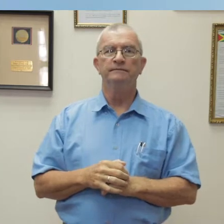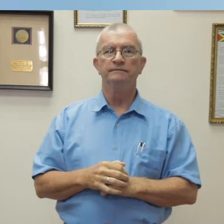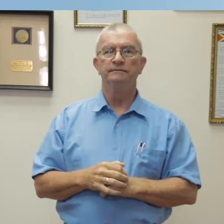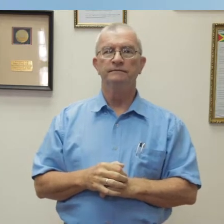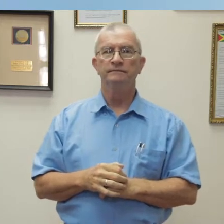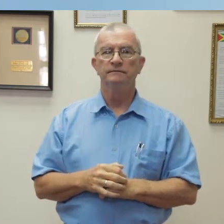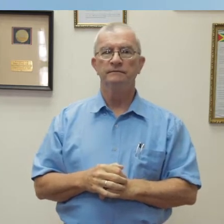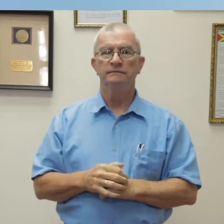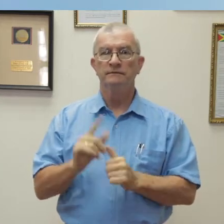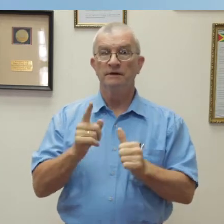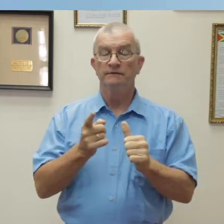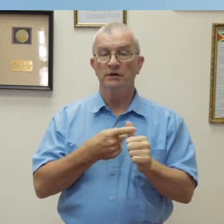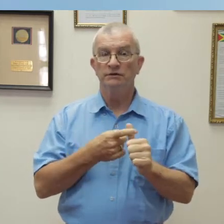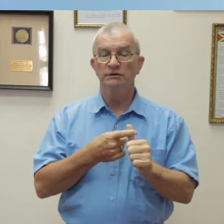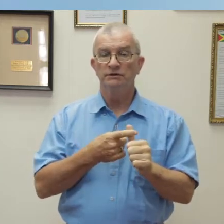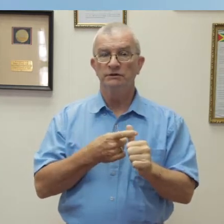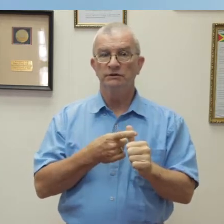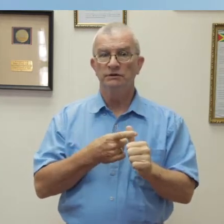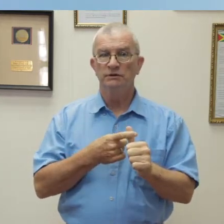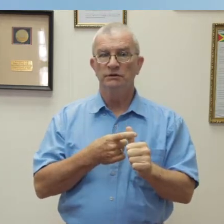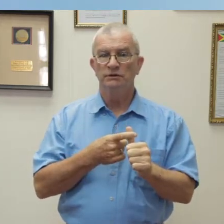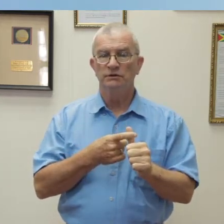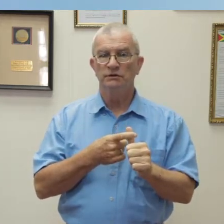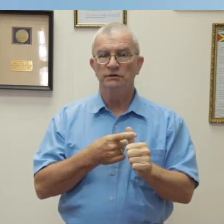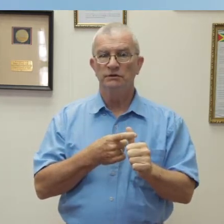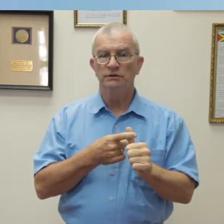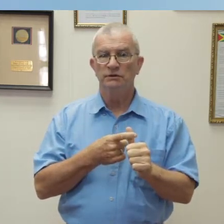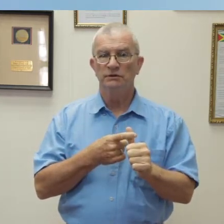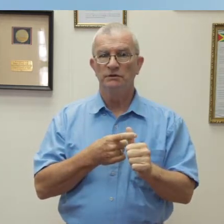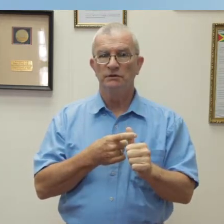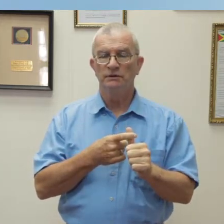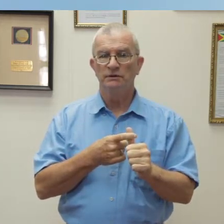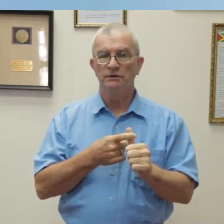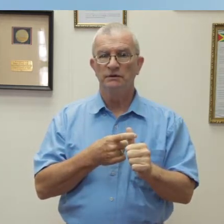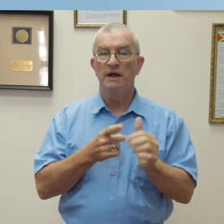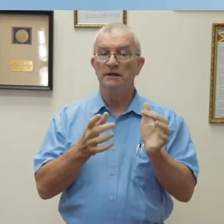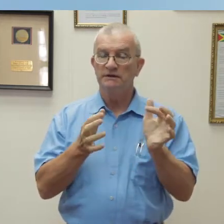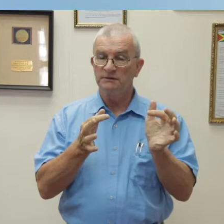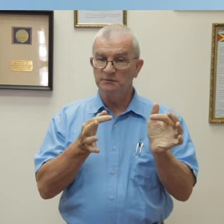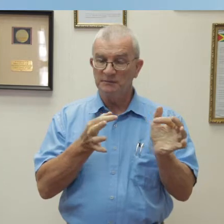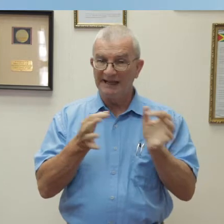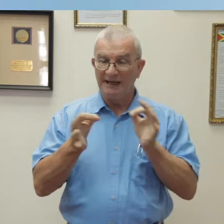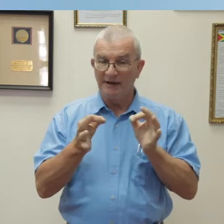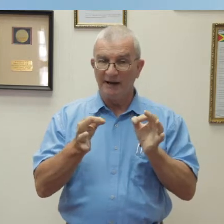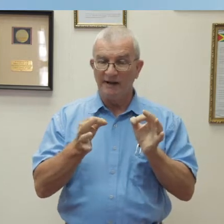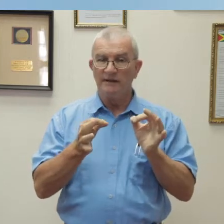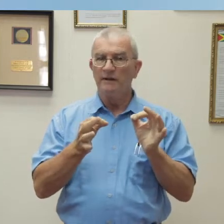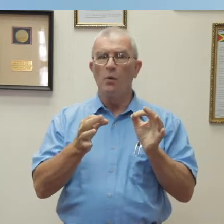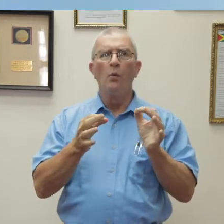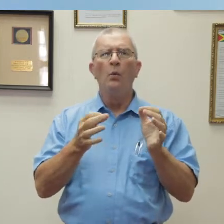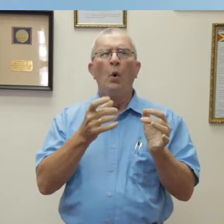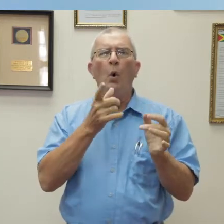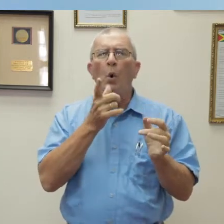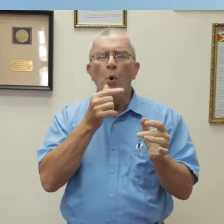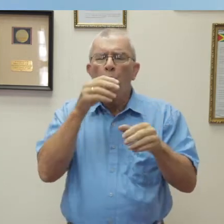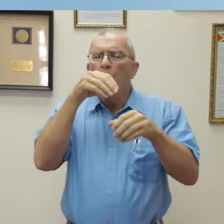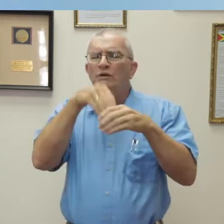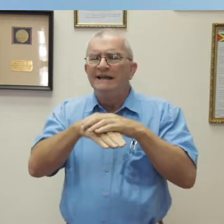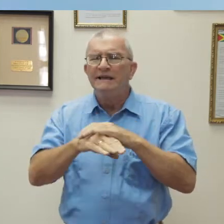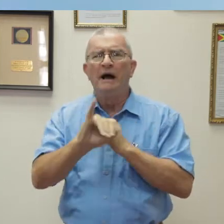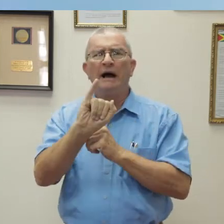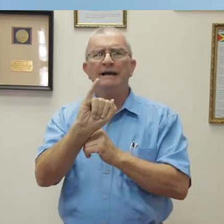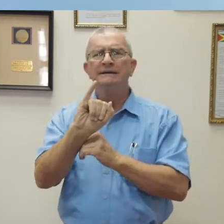First of all, I would like to explain a bit about the types of patients that are admitted to our